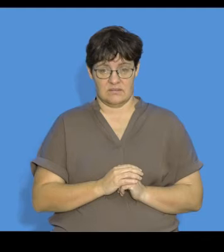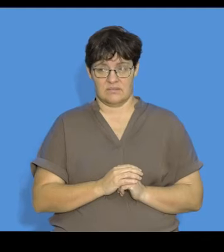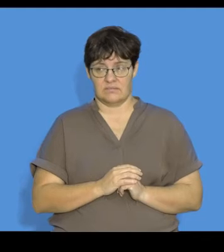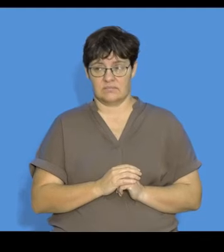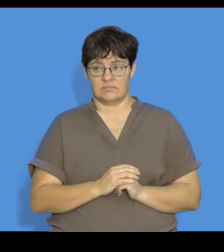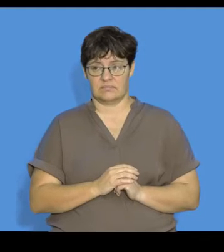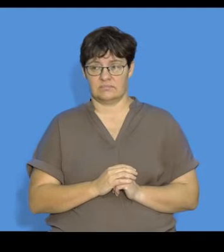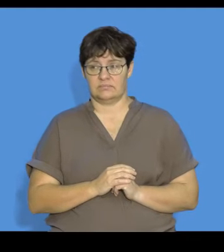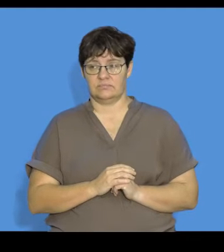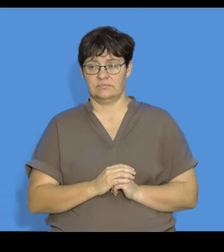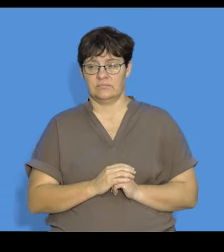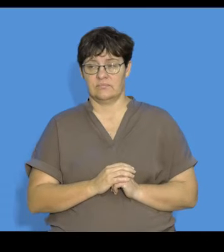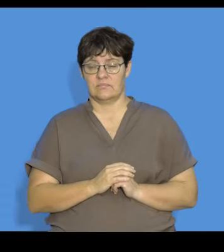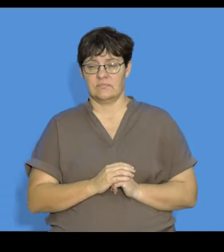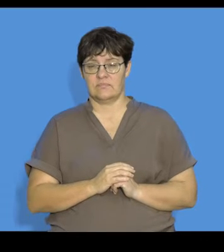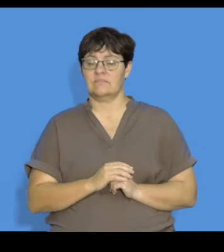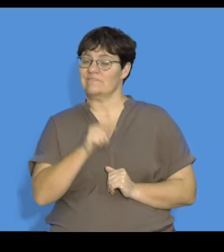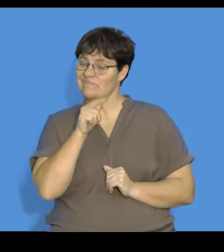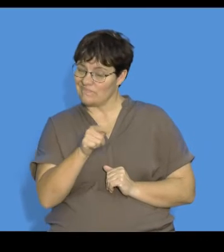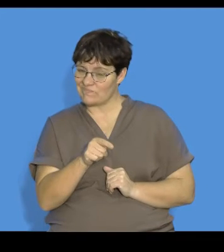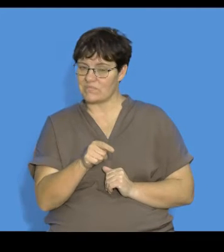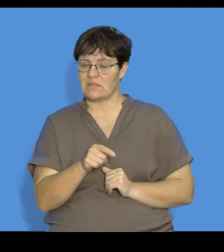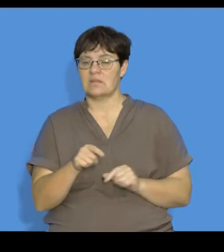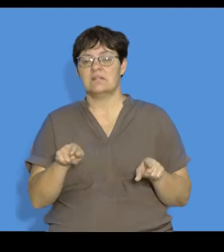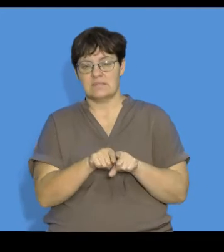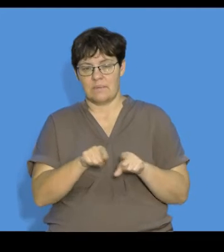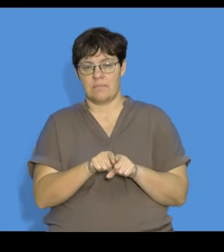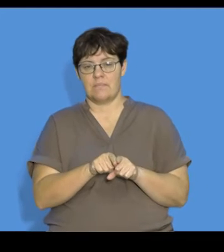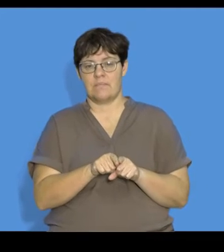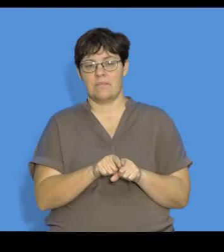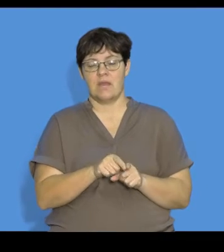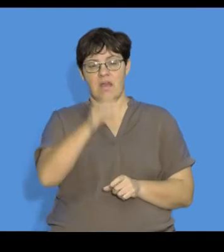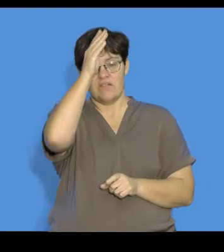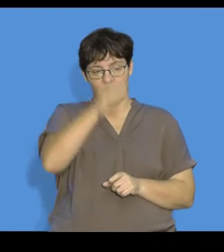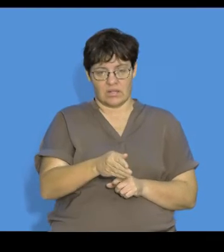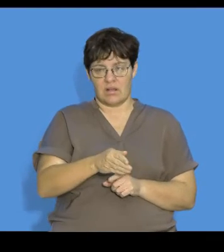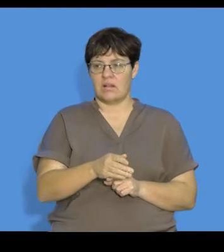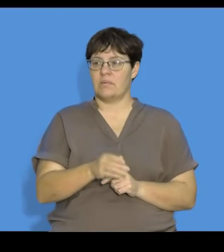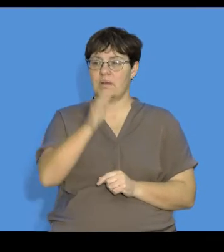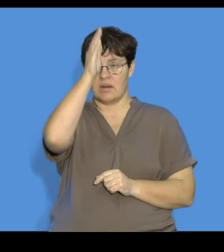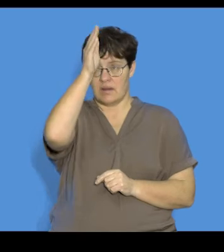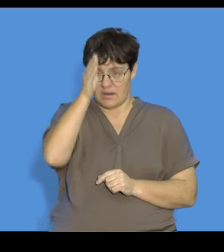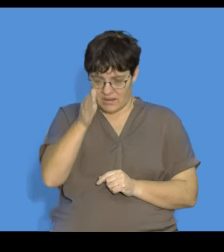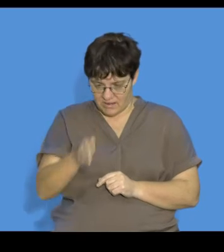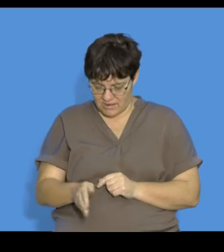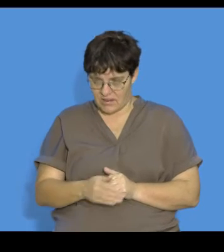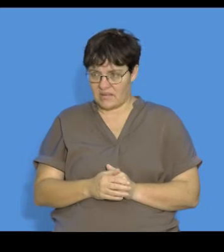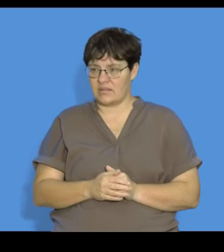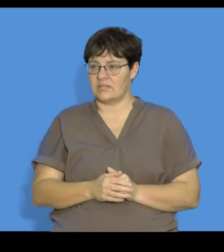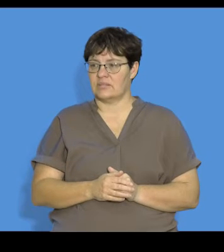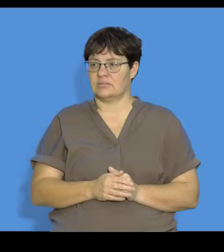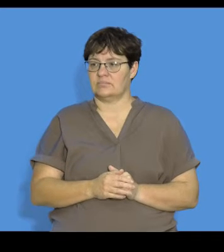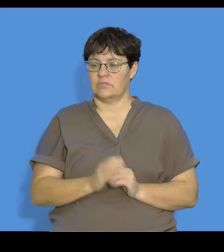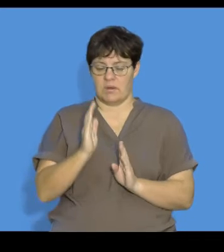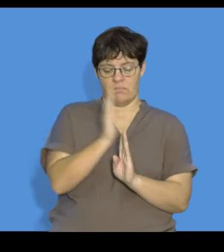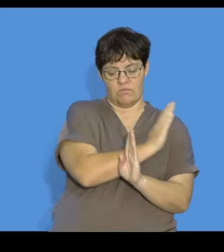and this is also the vertical asymptote of the graph. So maybe it will be at that point there, and